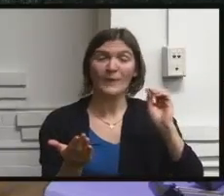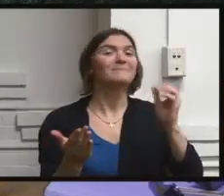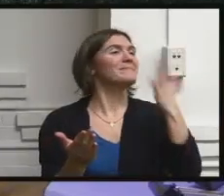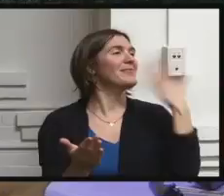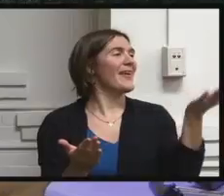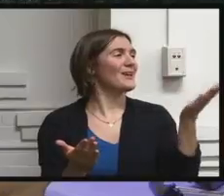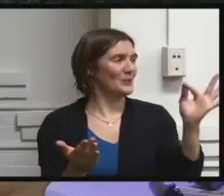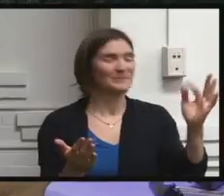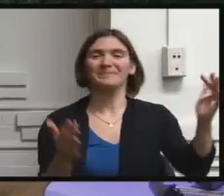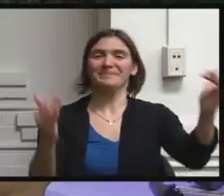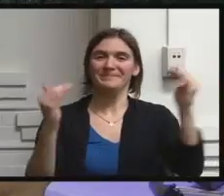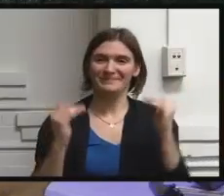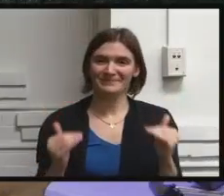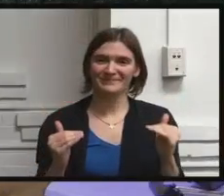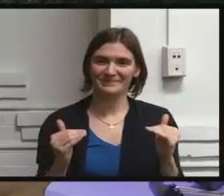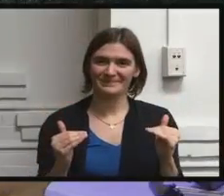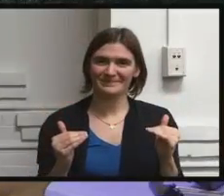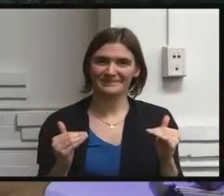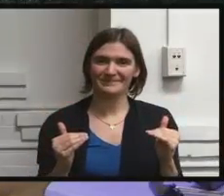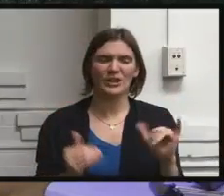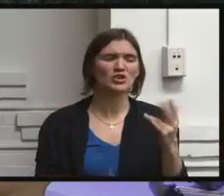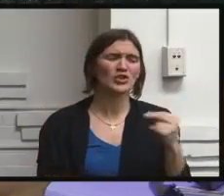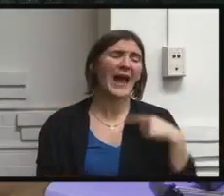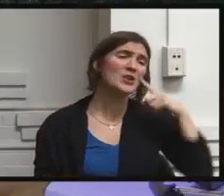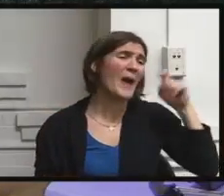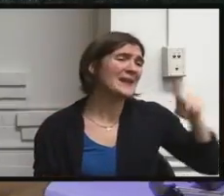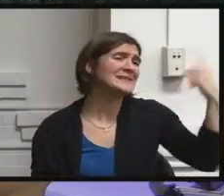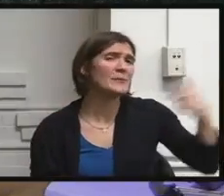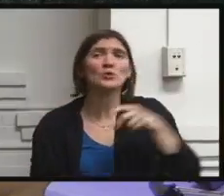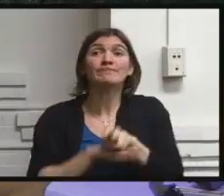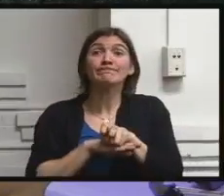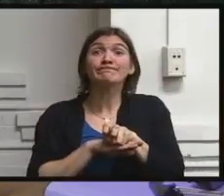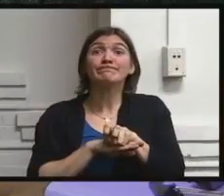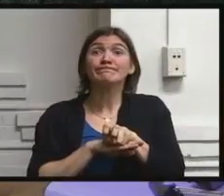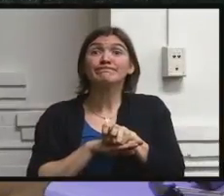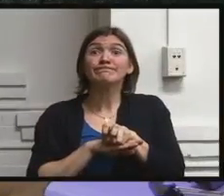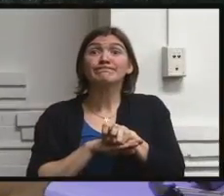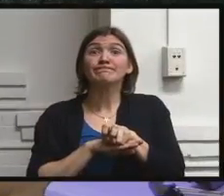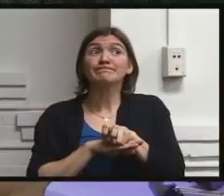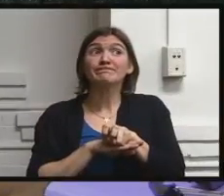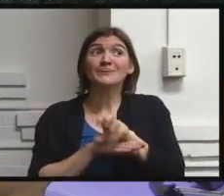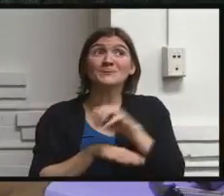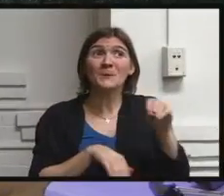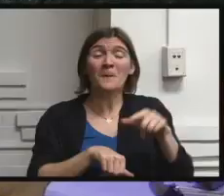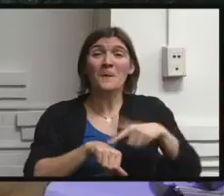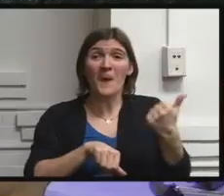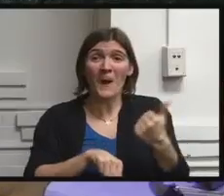Thank you very much, John. Okay. Thank you. Just figure I had to ask something, John. You said they're so long.